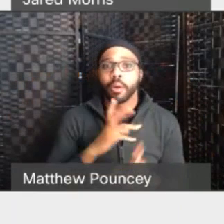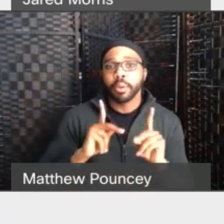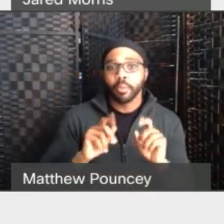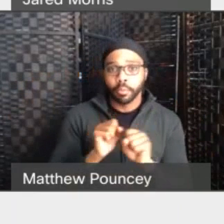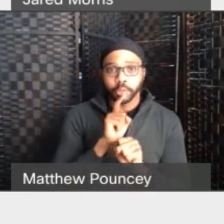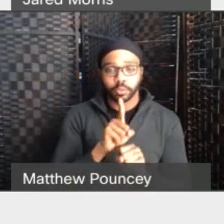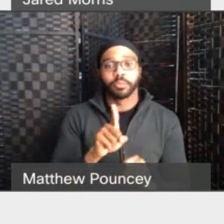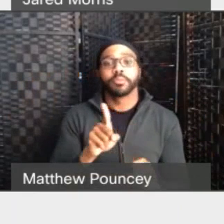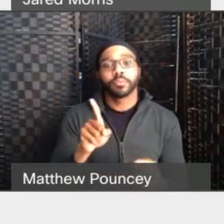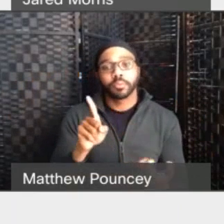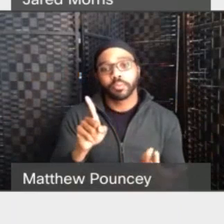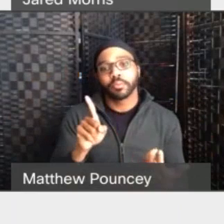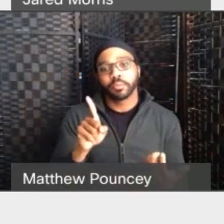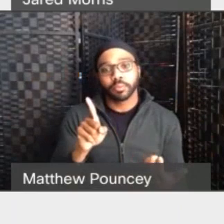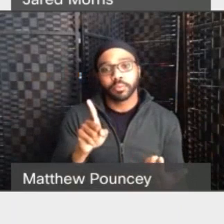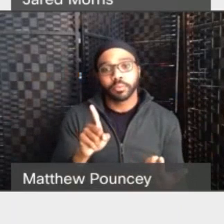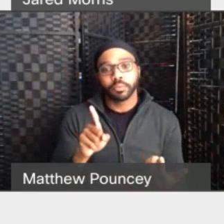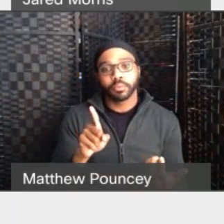that,